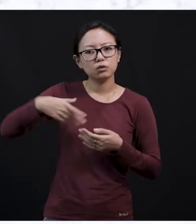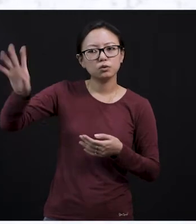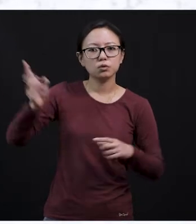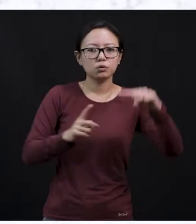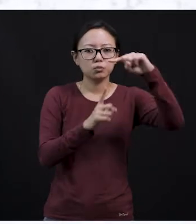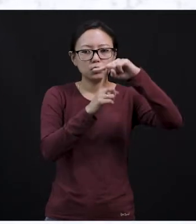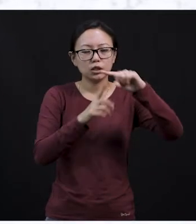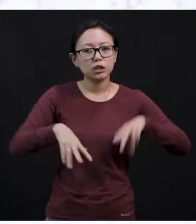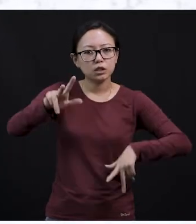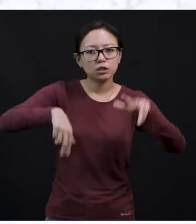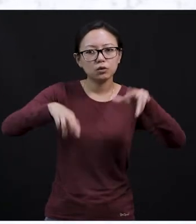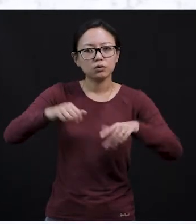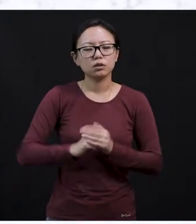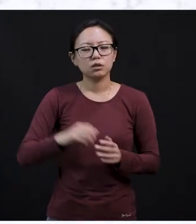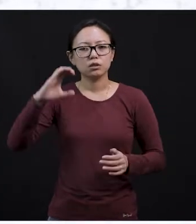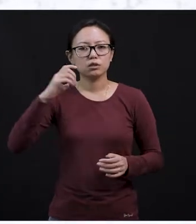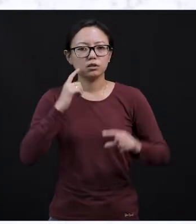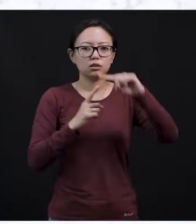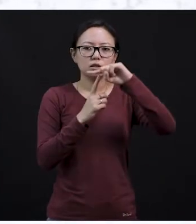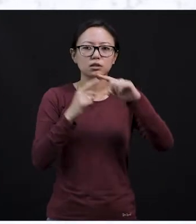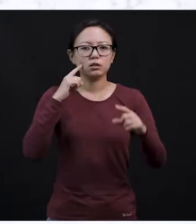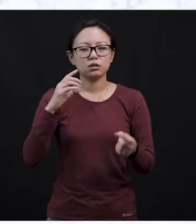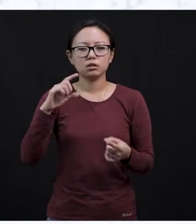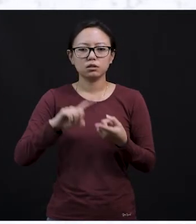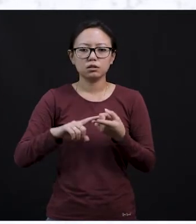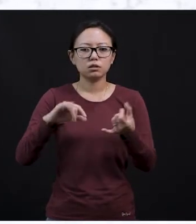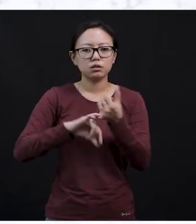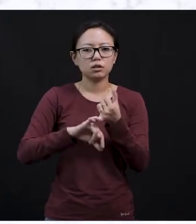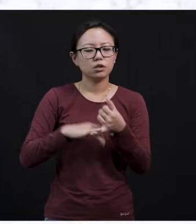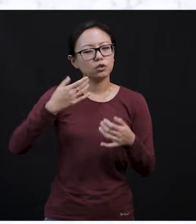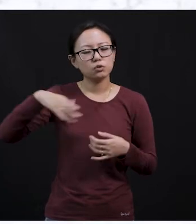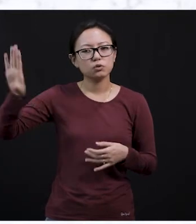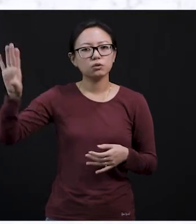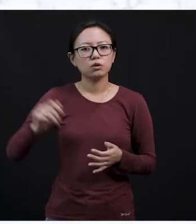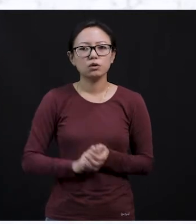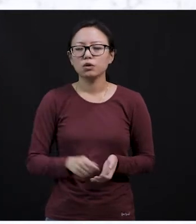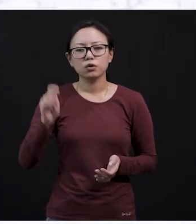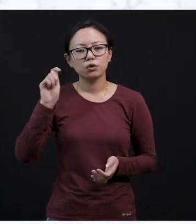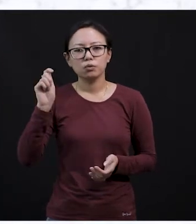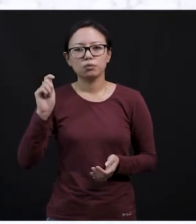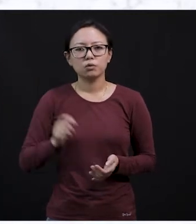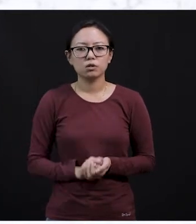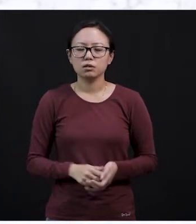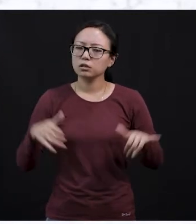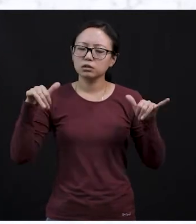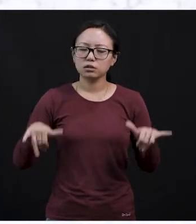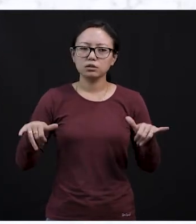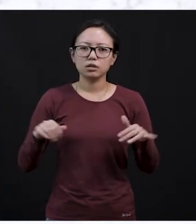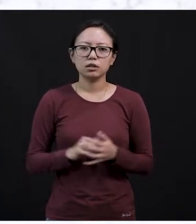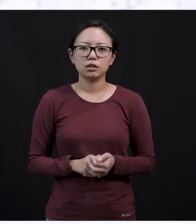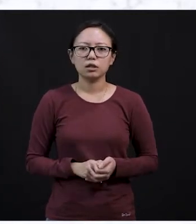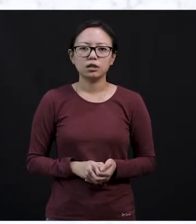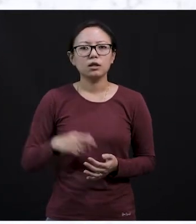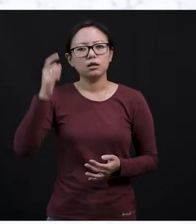think that they will be better in employment there, the economic conditions, the living standards would be